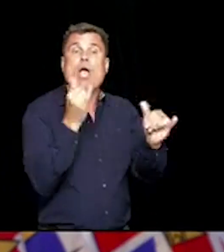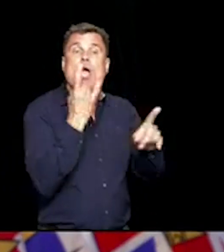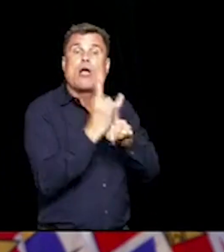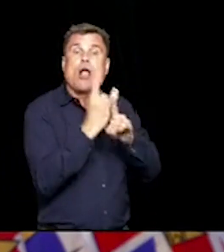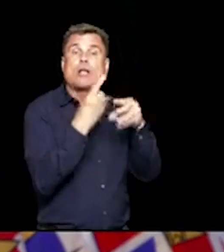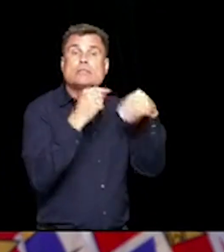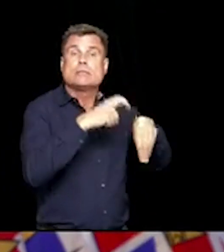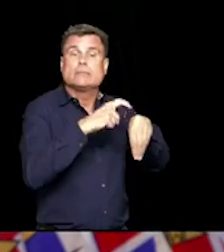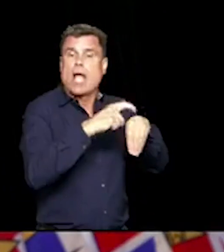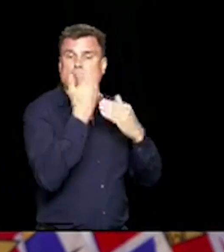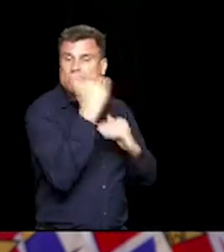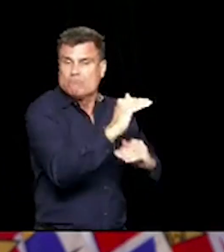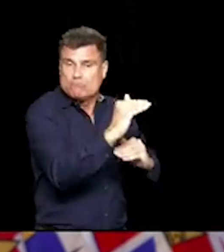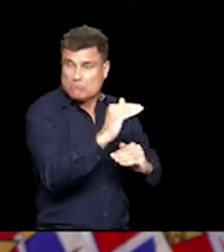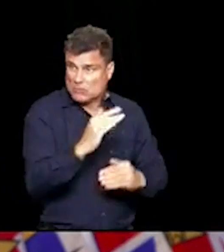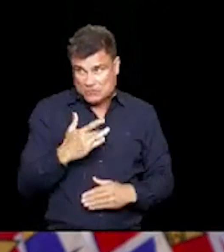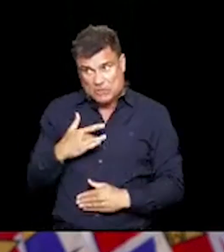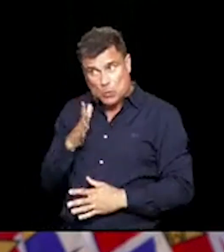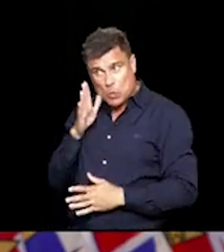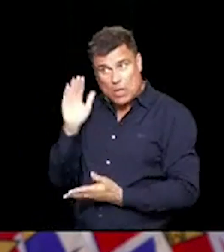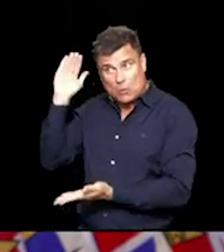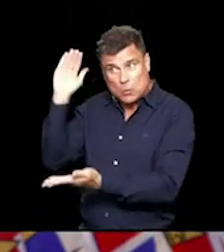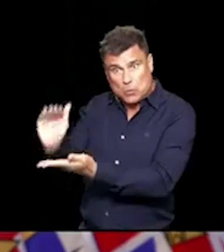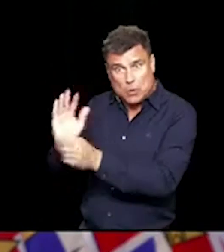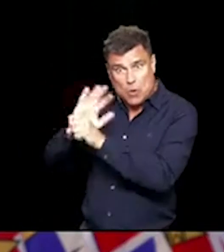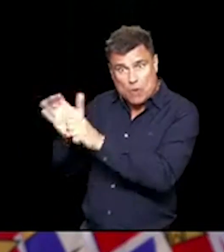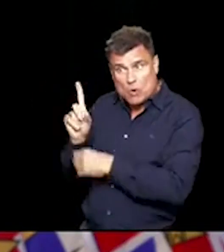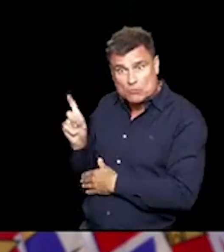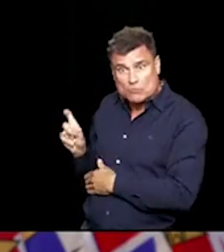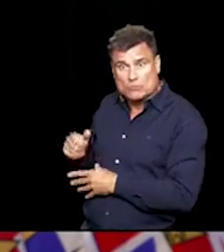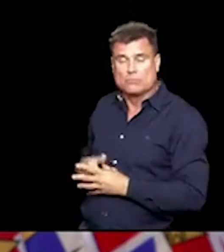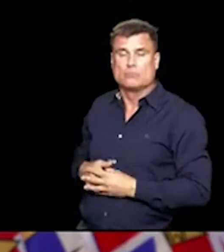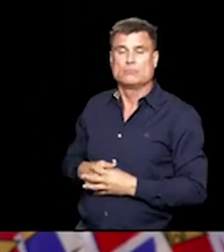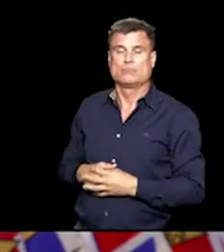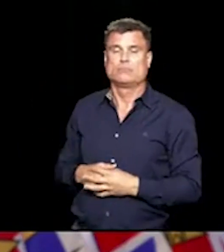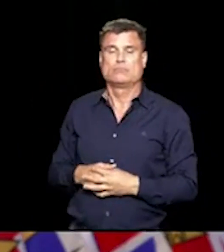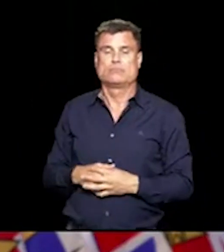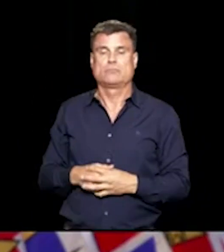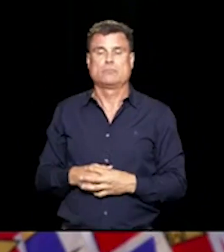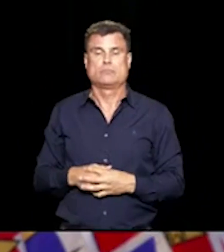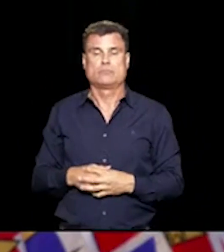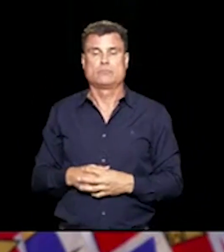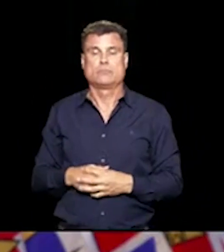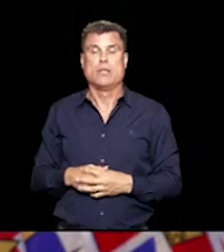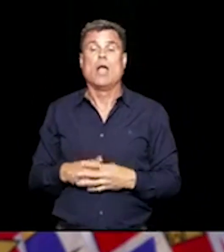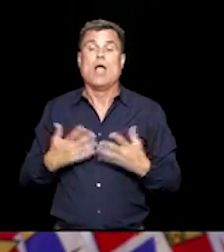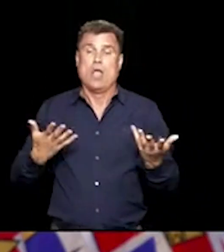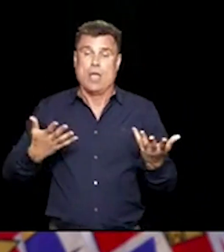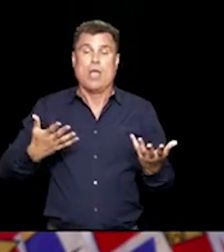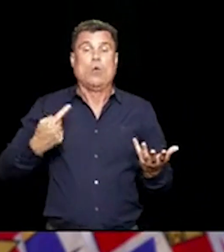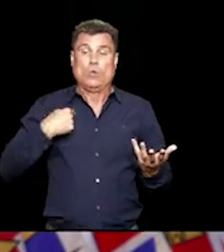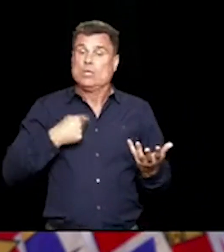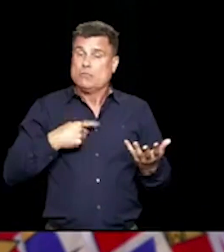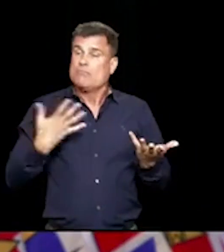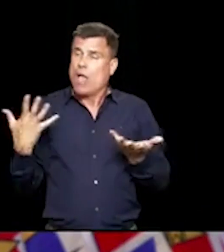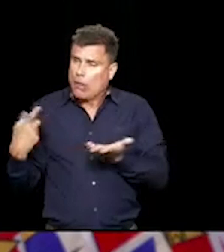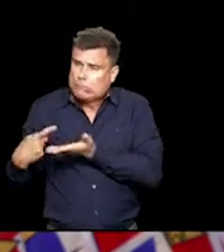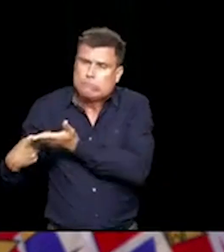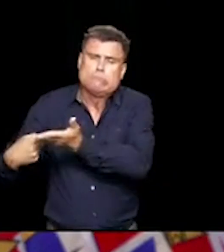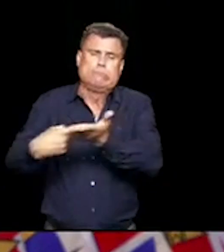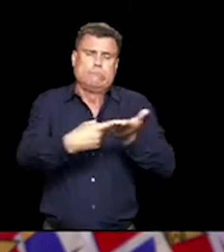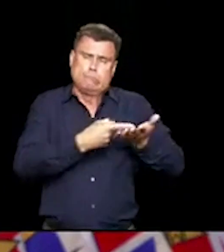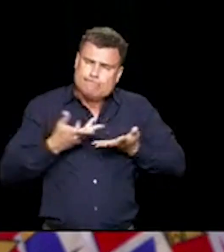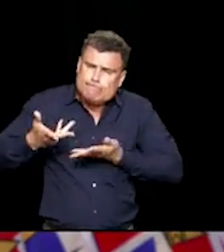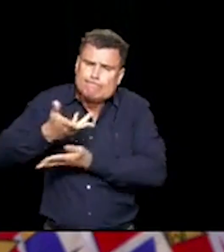brink? Yeah, that is the question. And there was a lot of discussions that I had